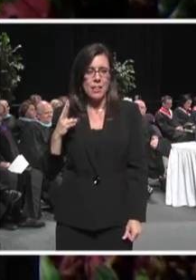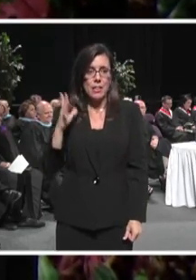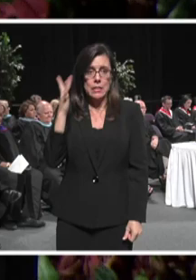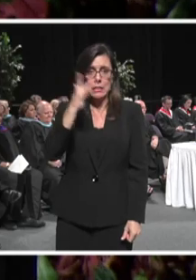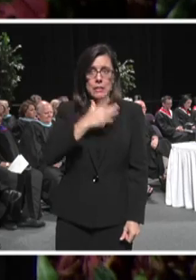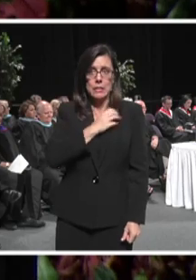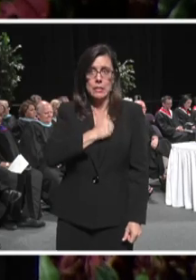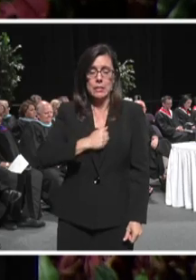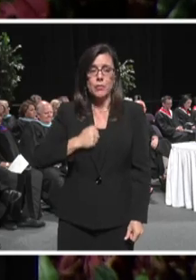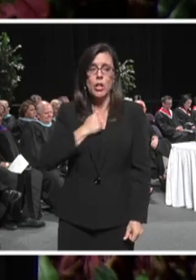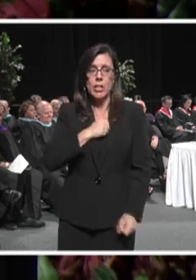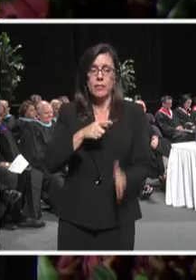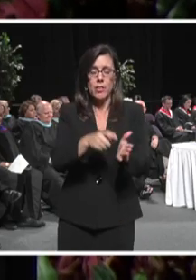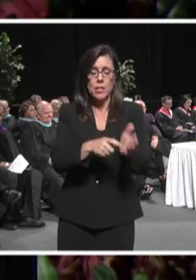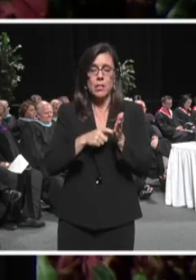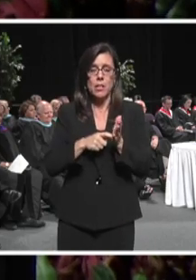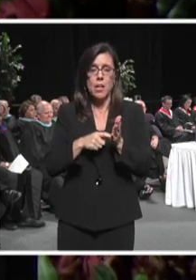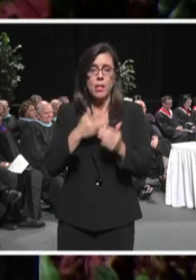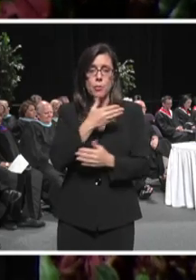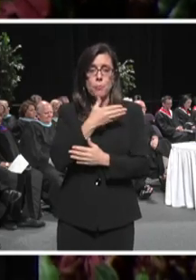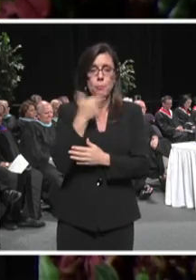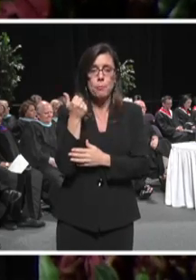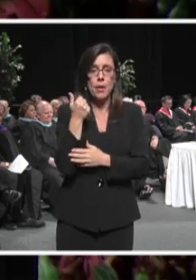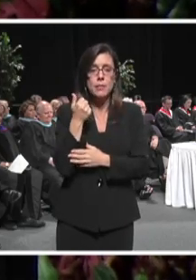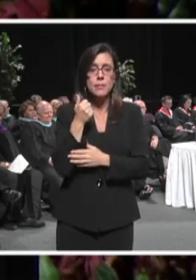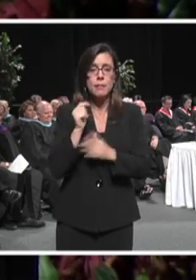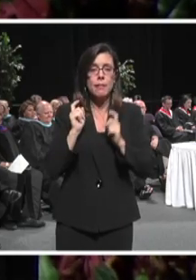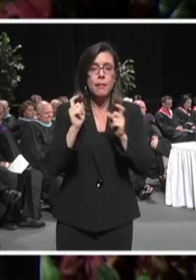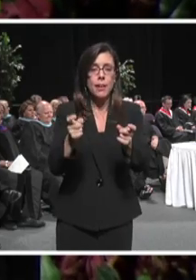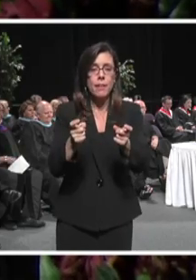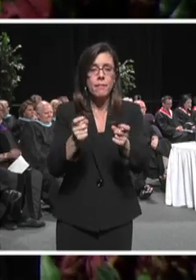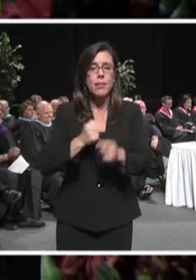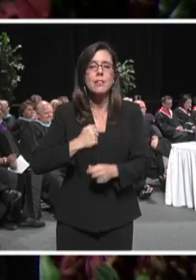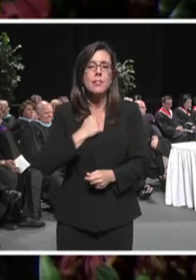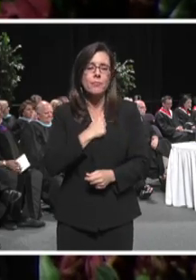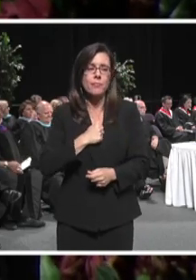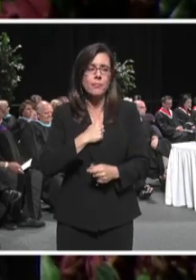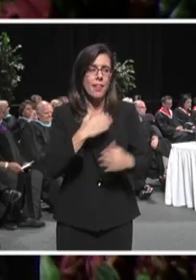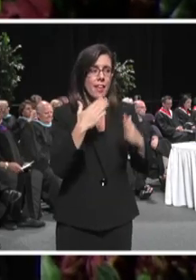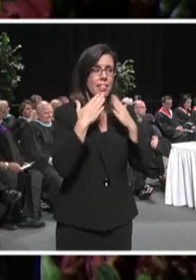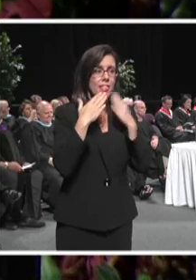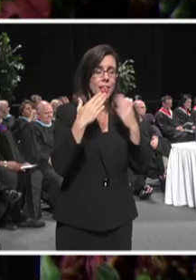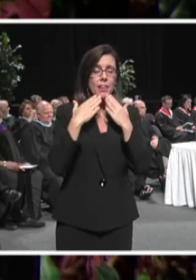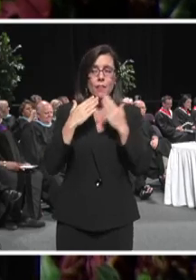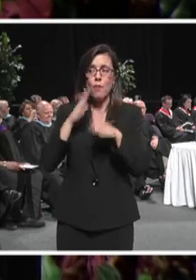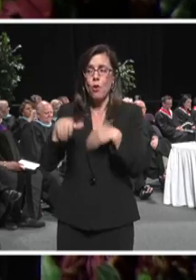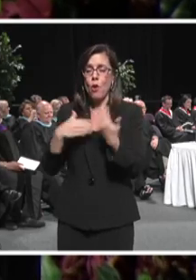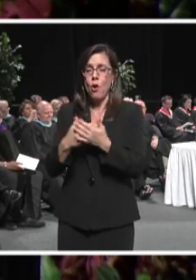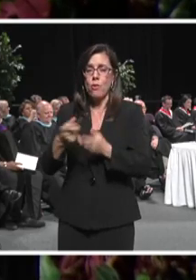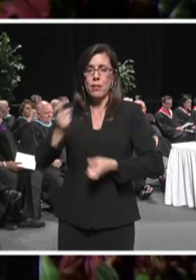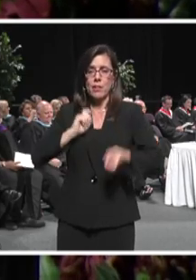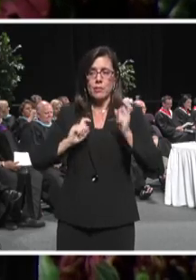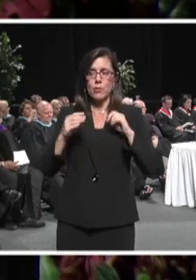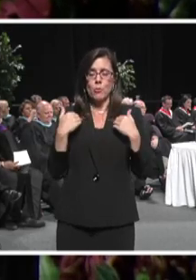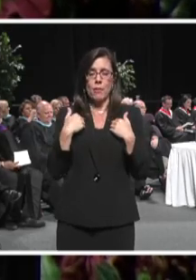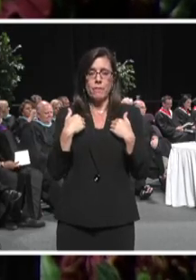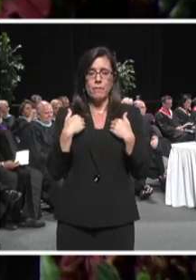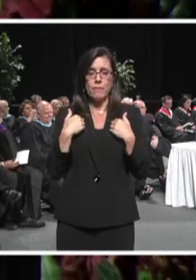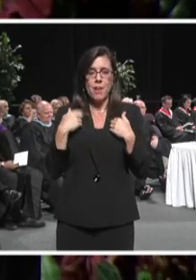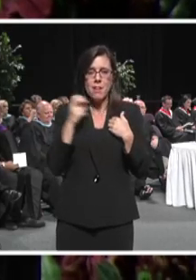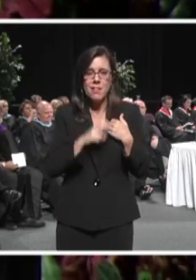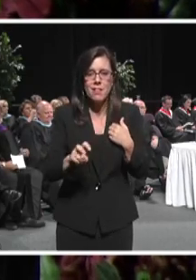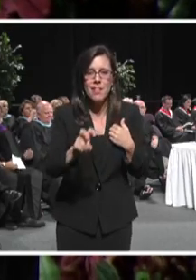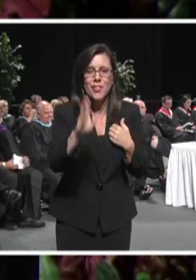mandatory and the greatest gift that you can give anyone. Give thanks for the gifts you have, the adventures that you